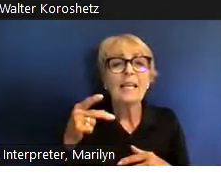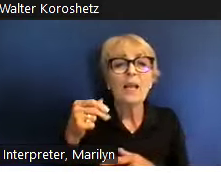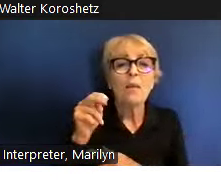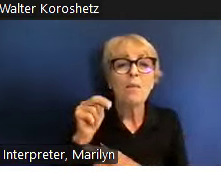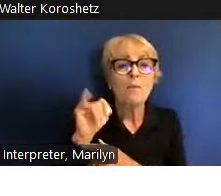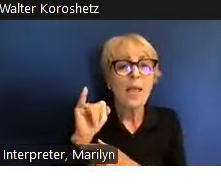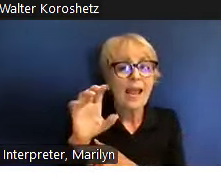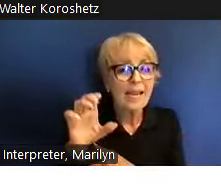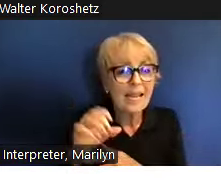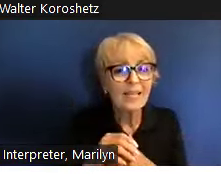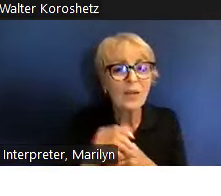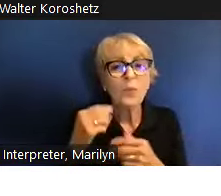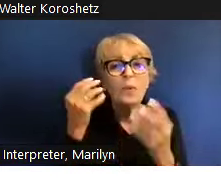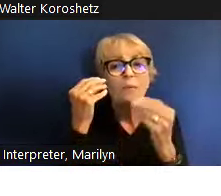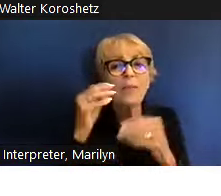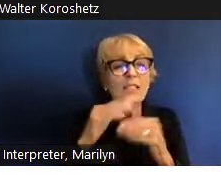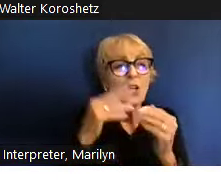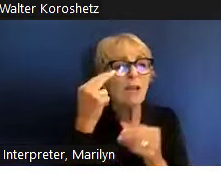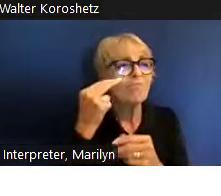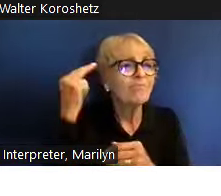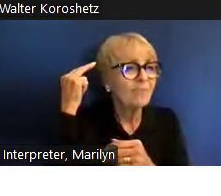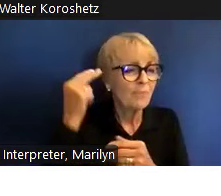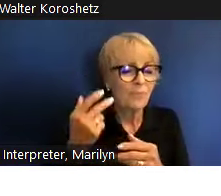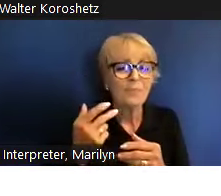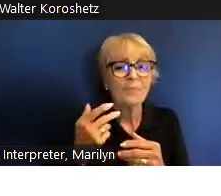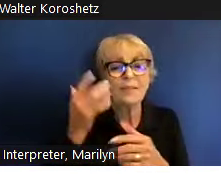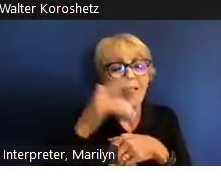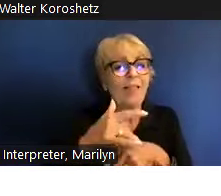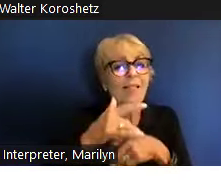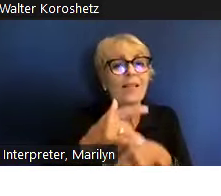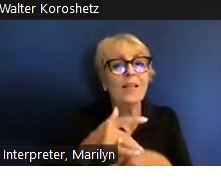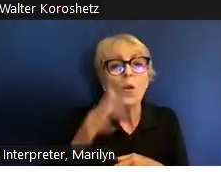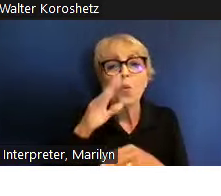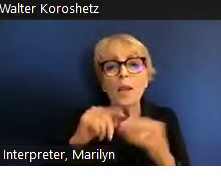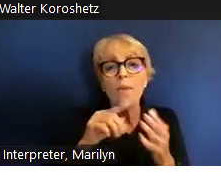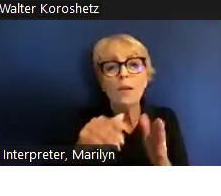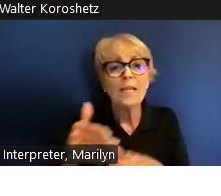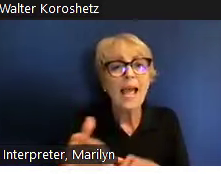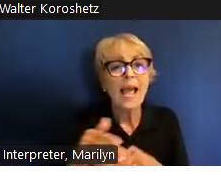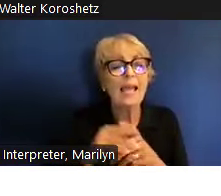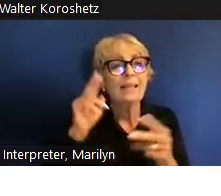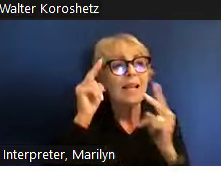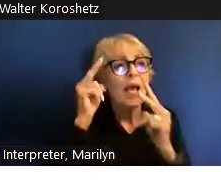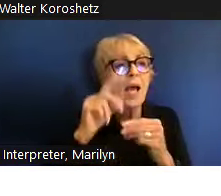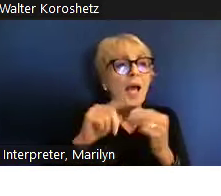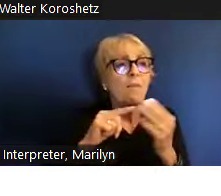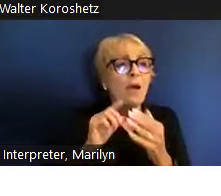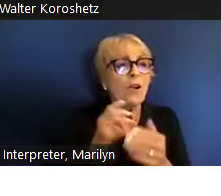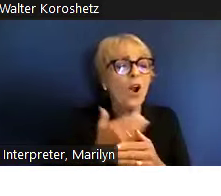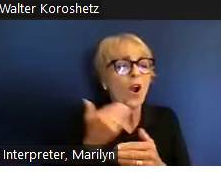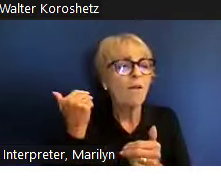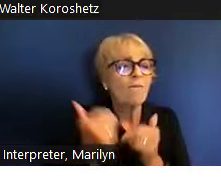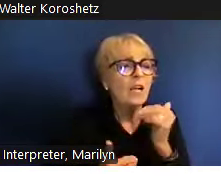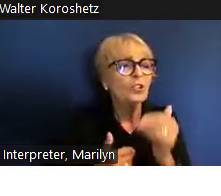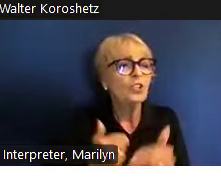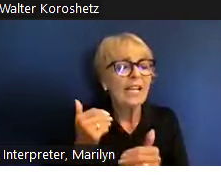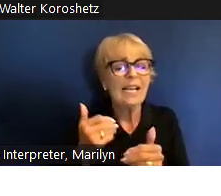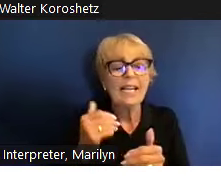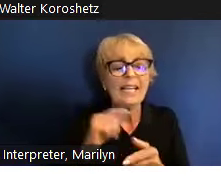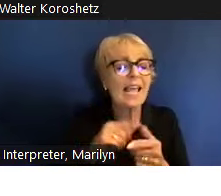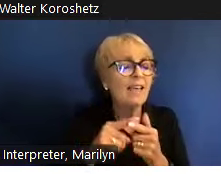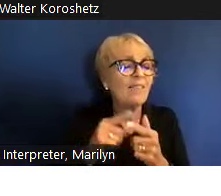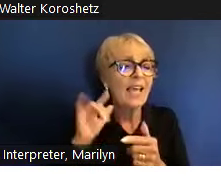to reflect on some of those memories in the past, worrying about dying, misconceptions about our functioning, and then that sort of starts to spiral. And